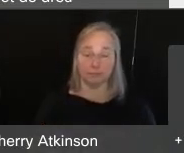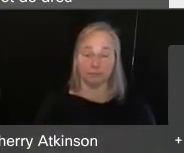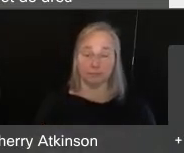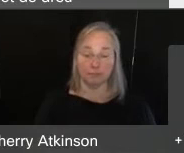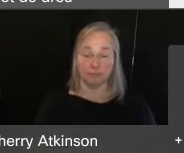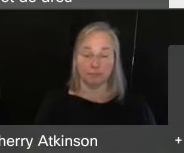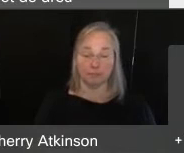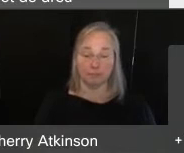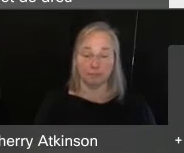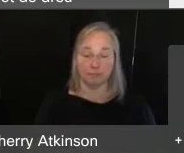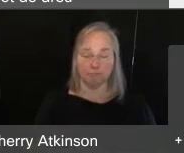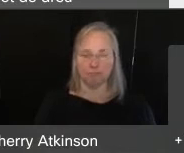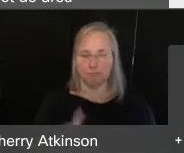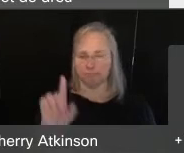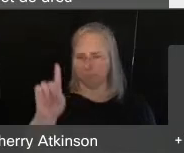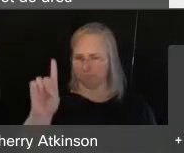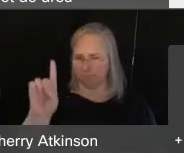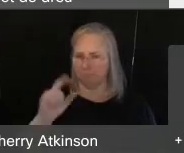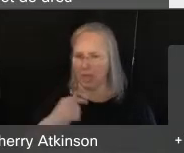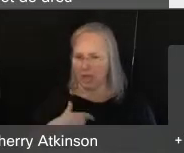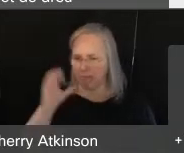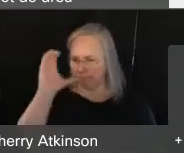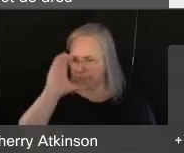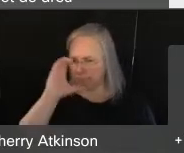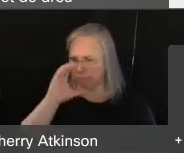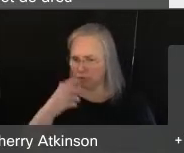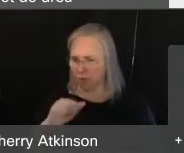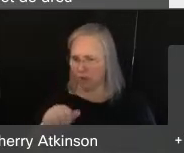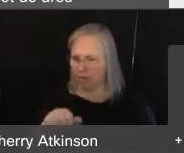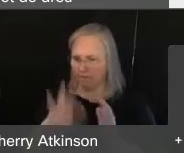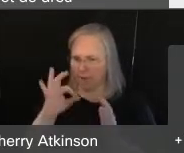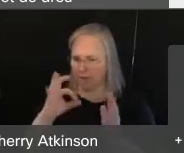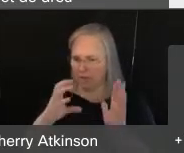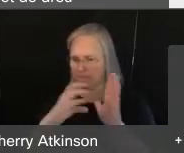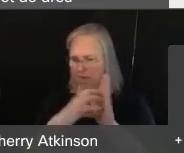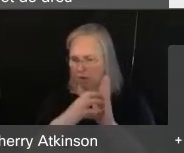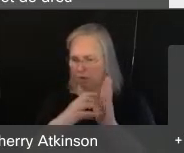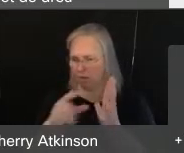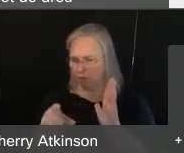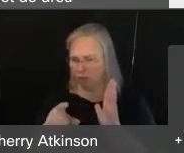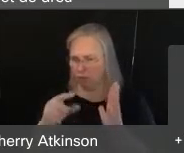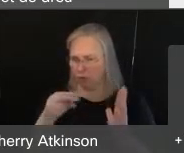Hold on, I'm trying to find the paragraph you're in.